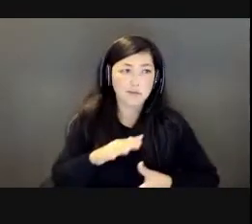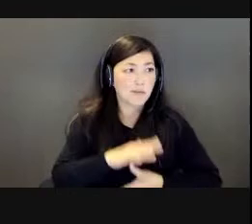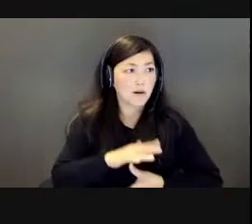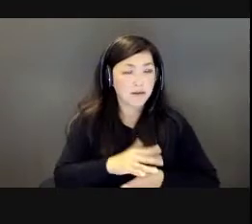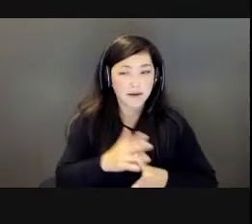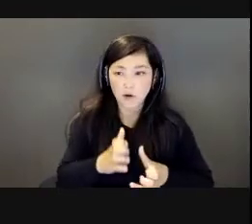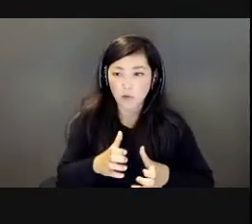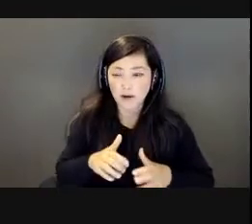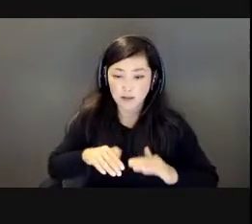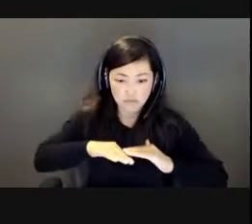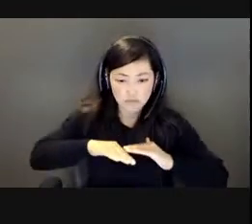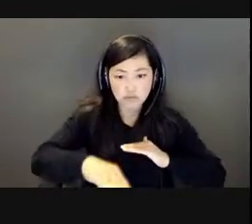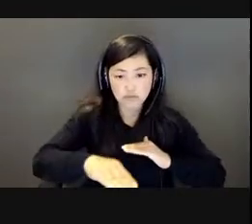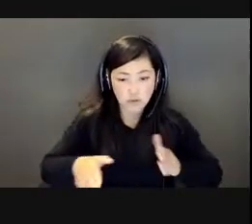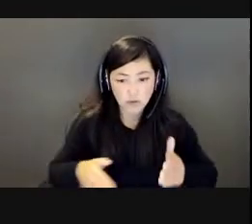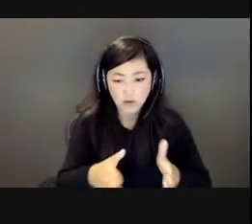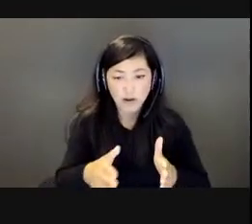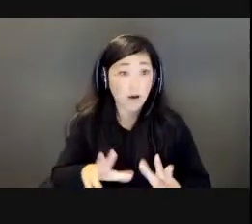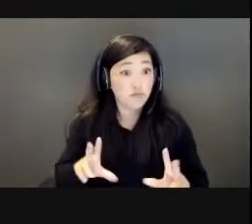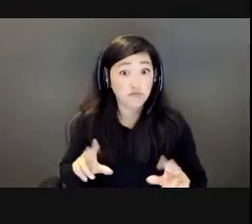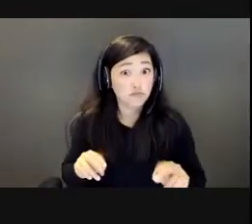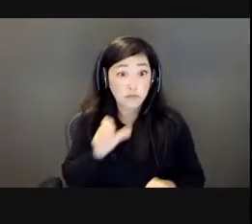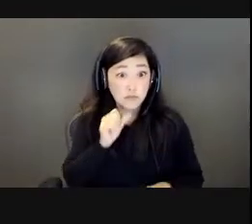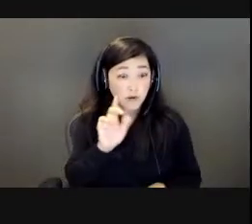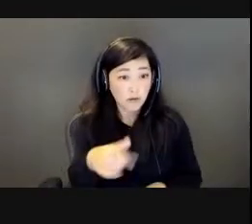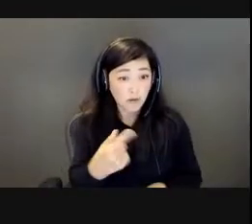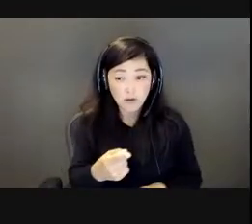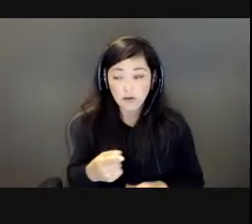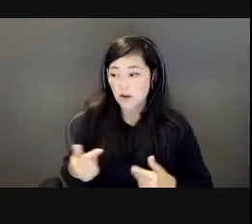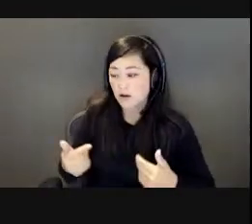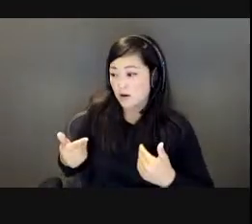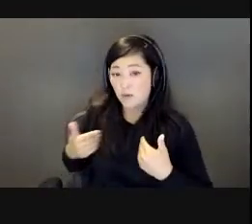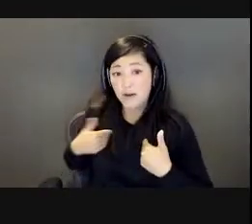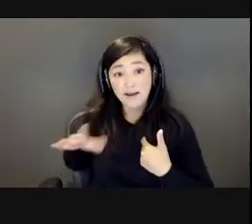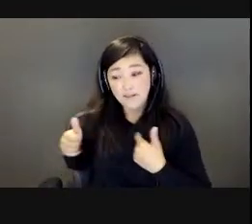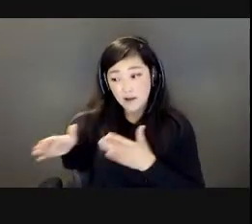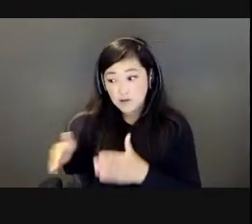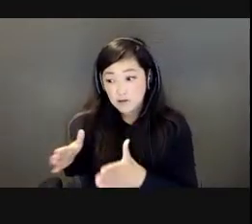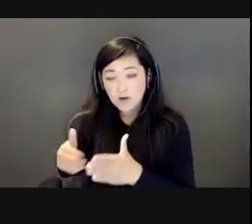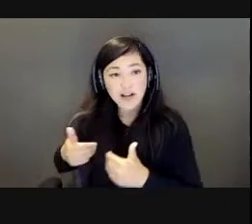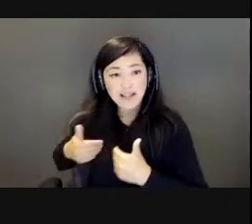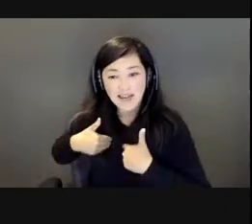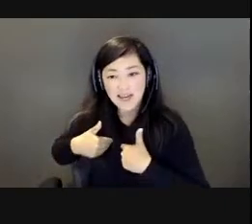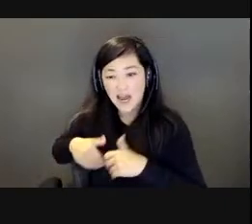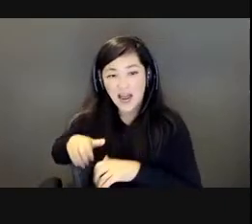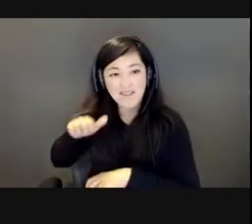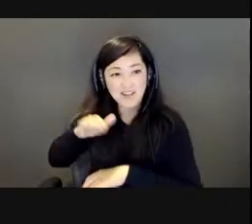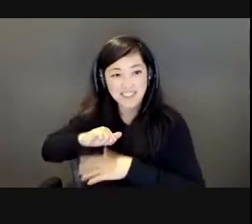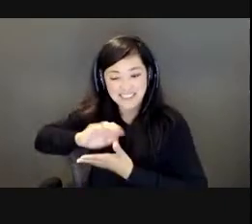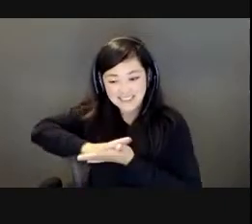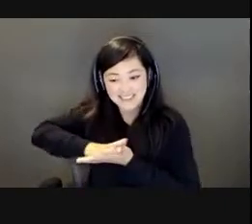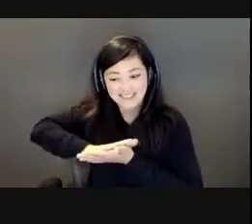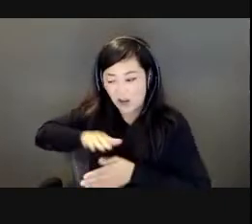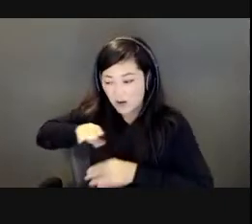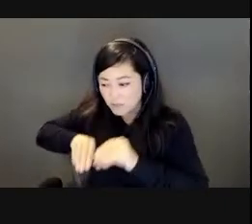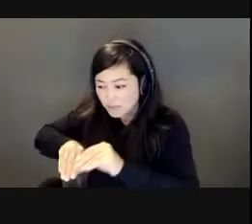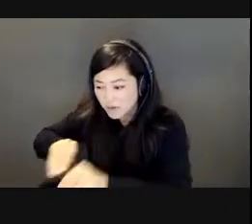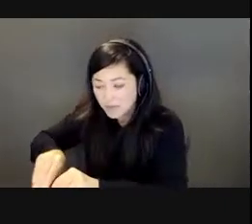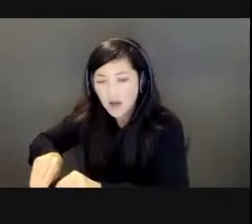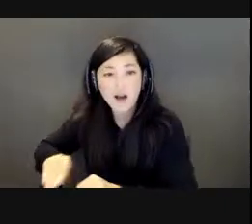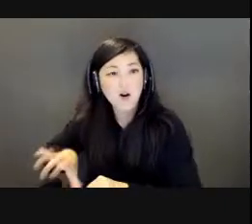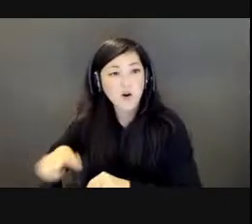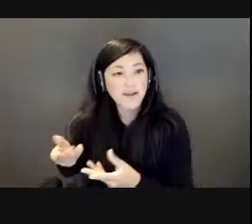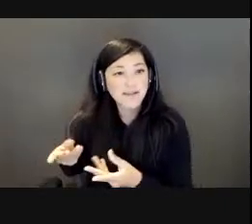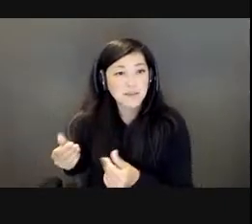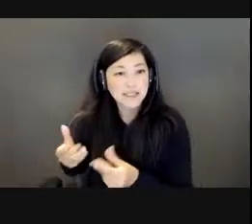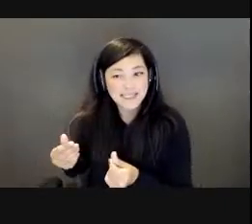We've seen well-drained trails that have crusher dust that winds up packing into surfaces or other materials used.